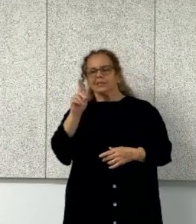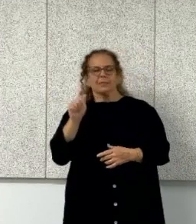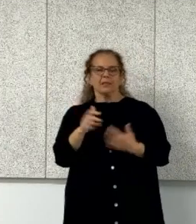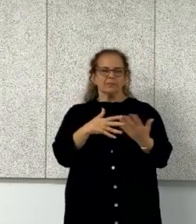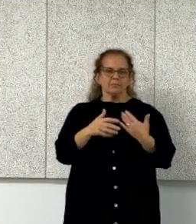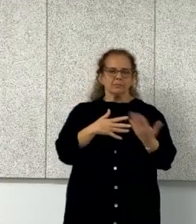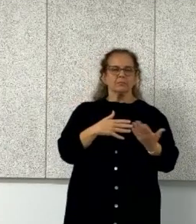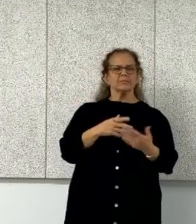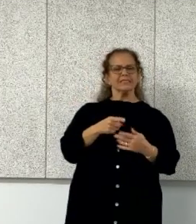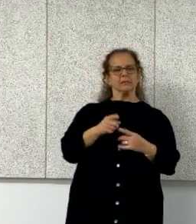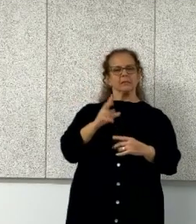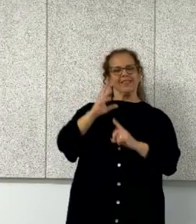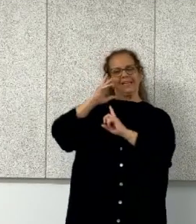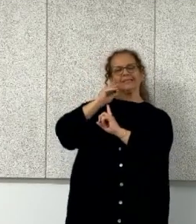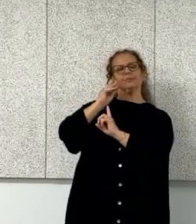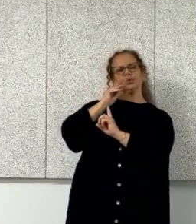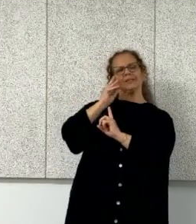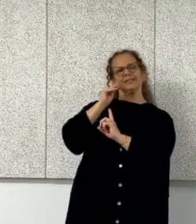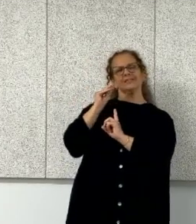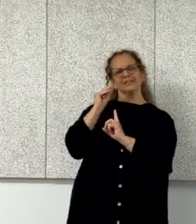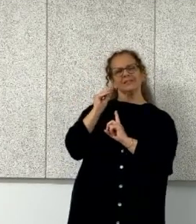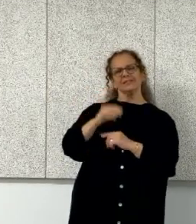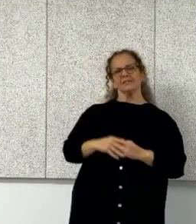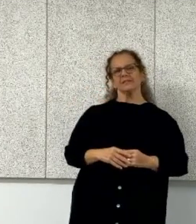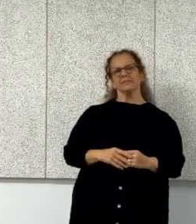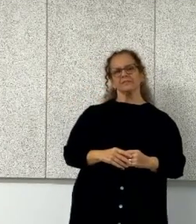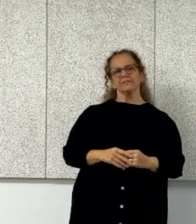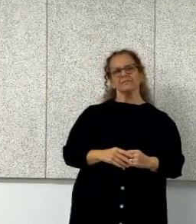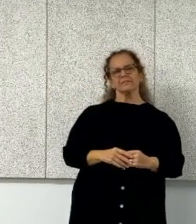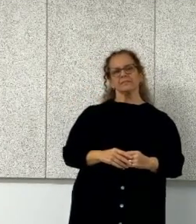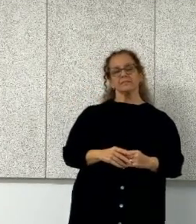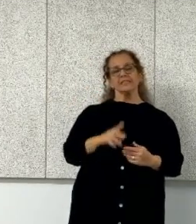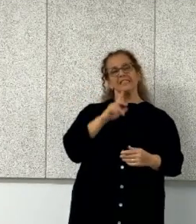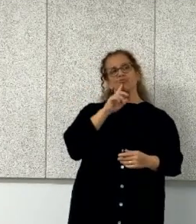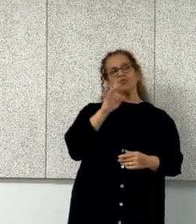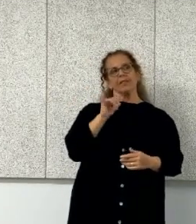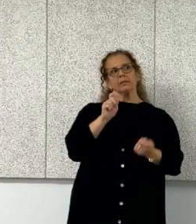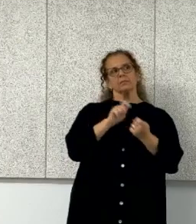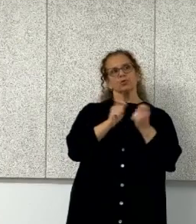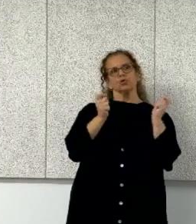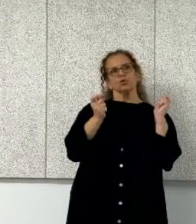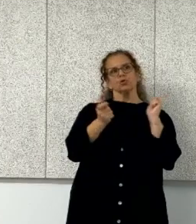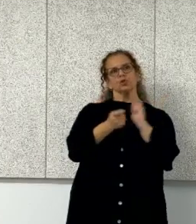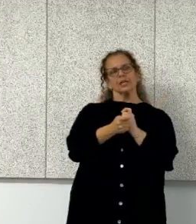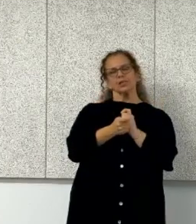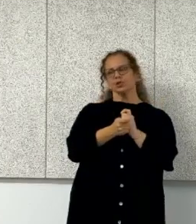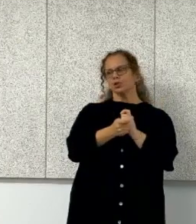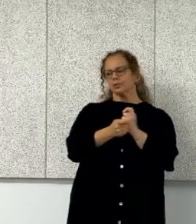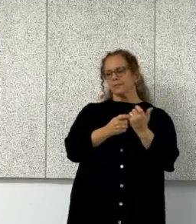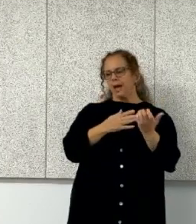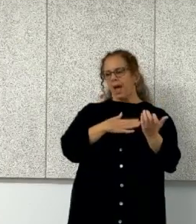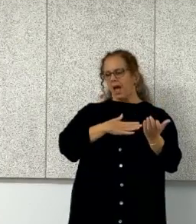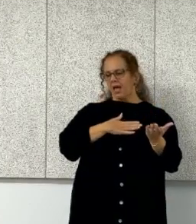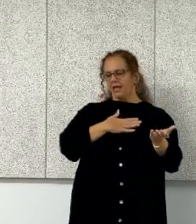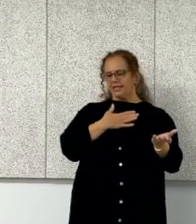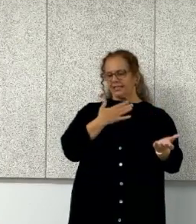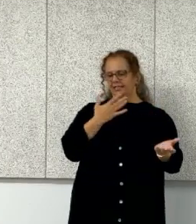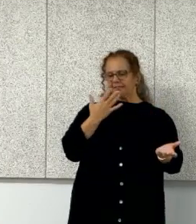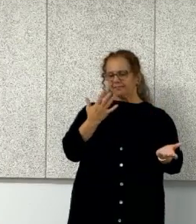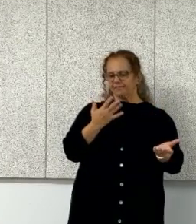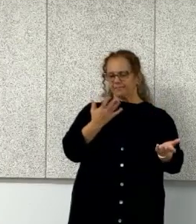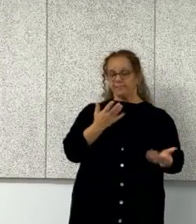that experience. And it's kind of changed my, you know, whether it's changed